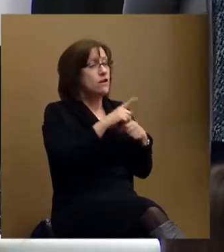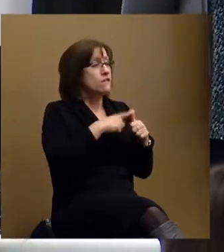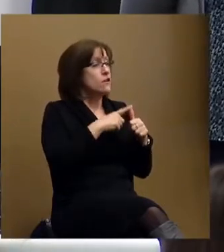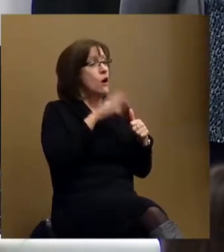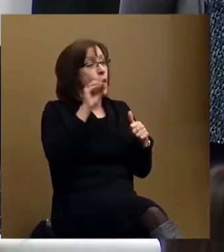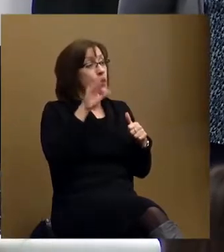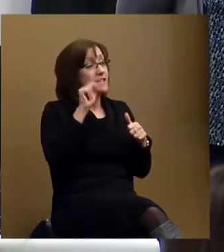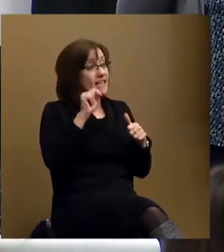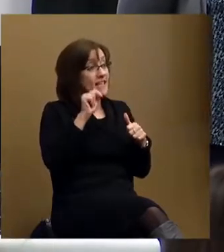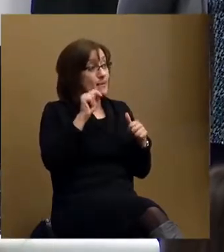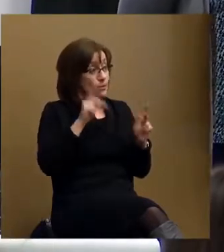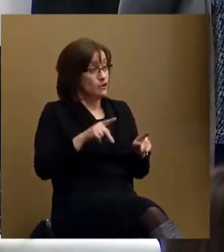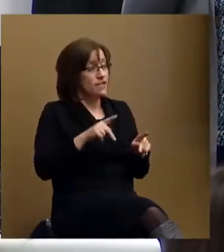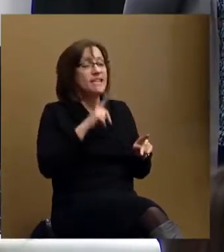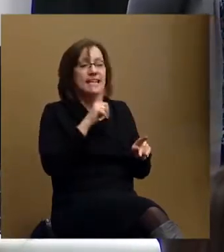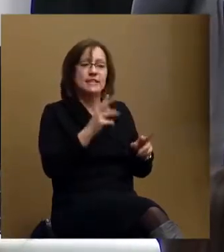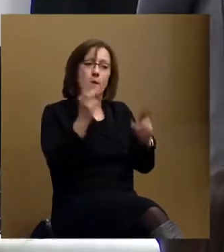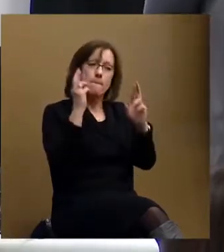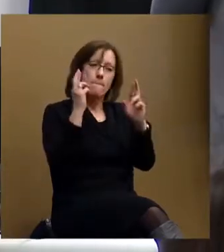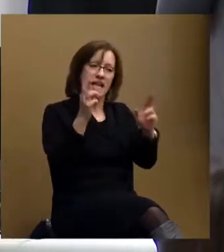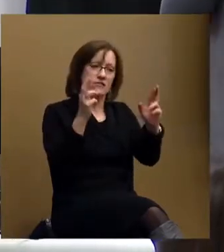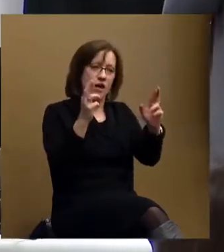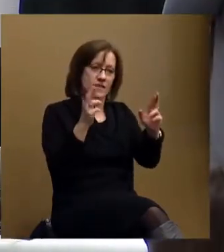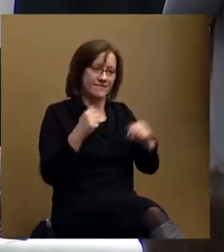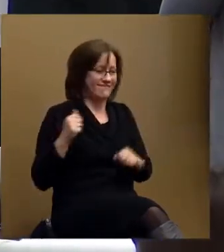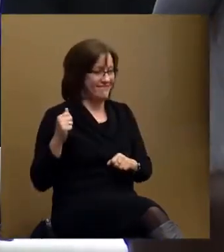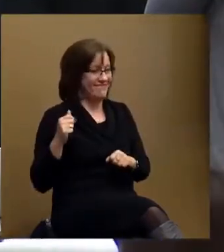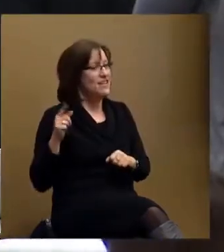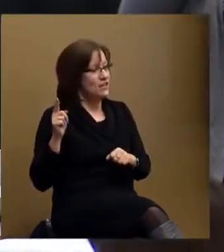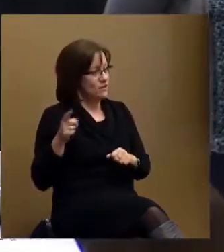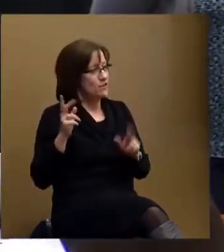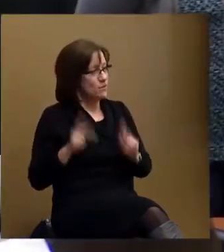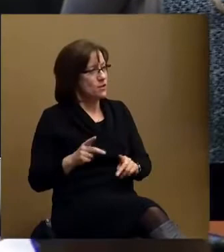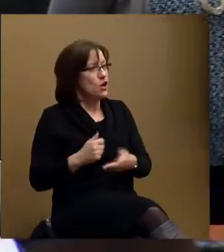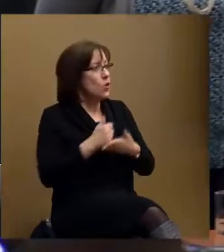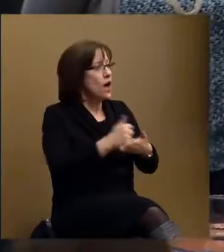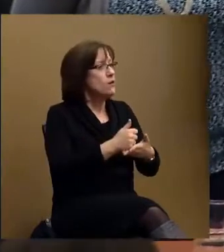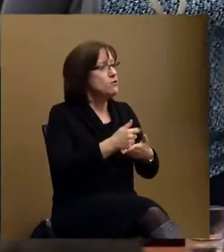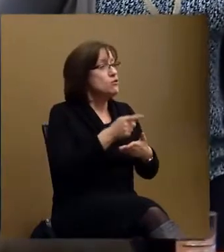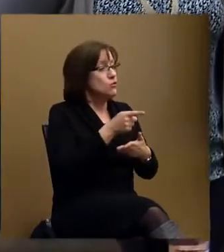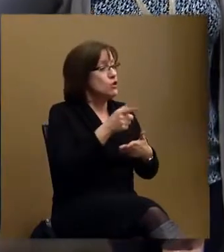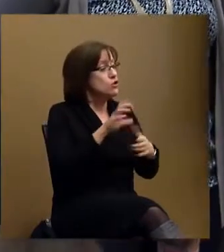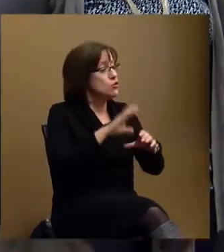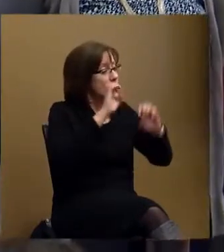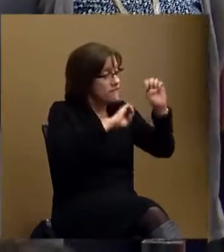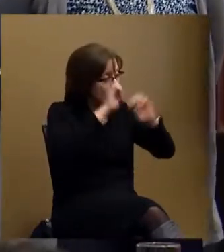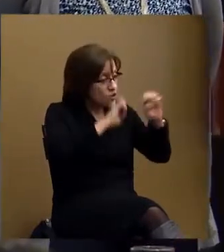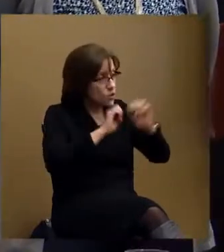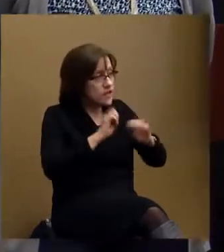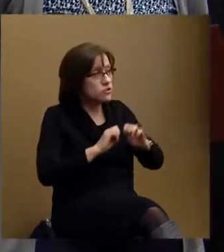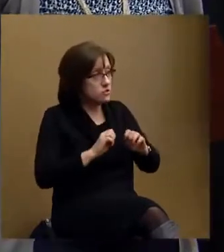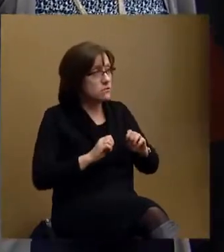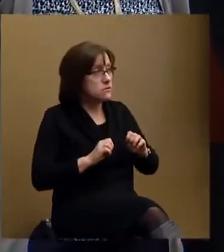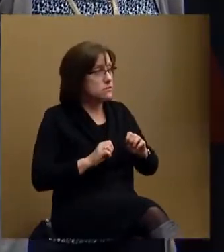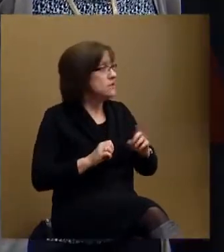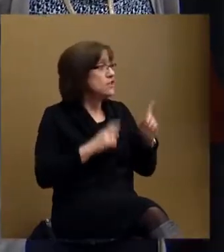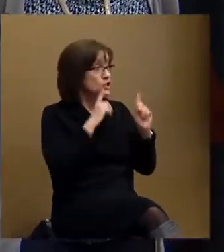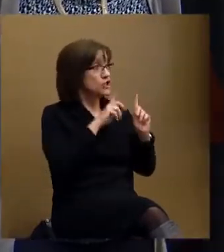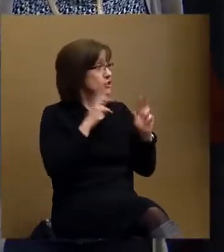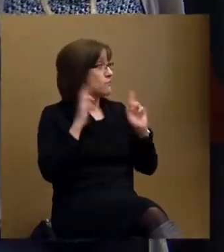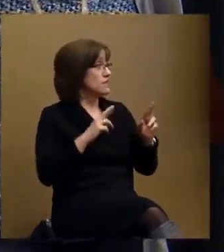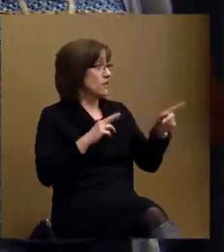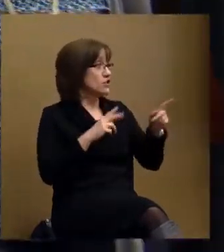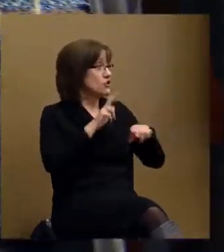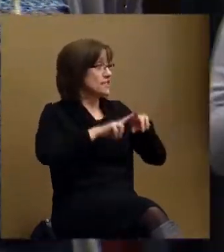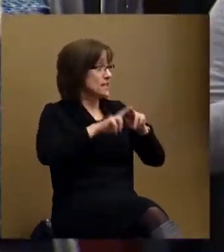friend. Your OT is the person that's going to help do an evaluation to see, she is your best friend. She's right behind you. She's your best